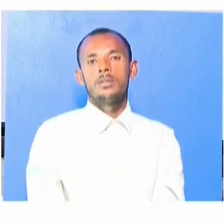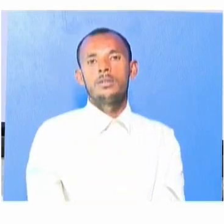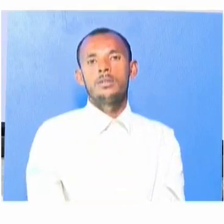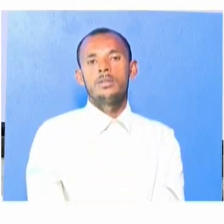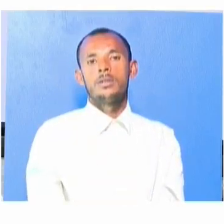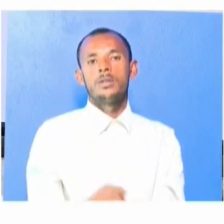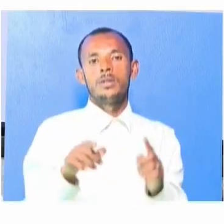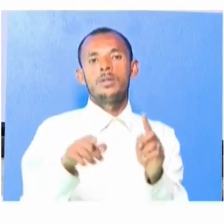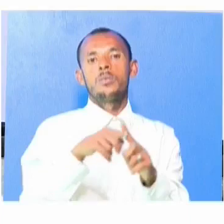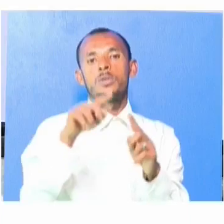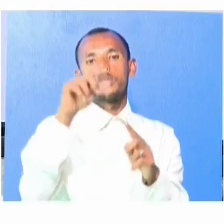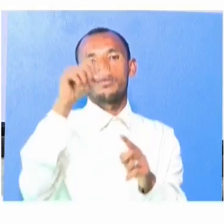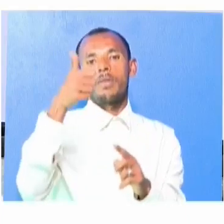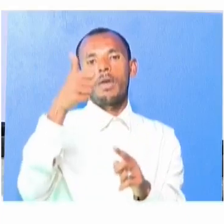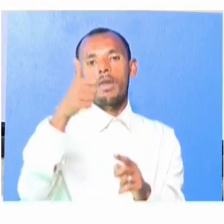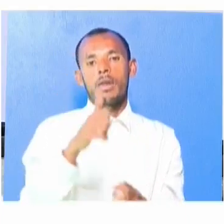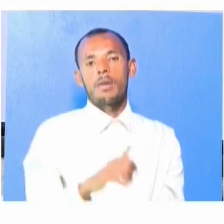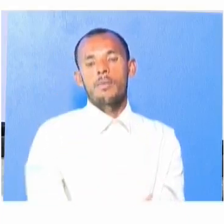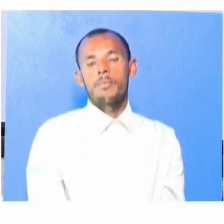positive 10,